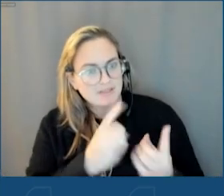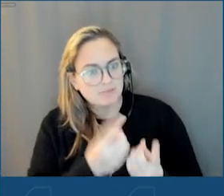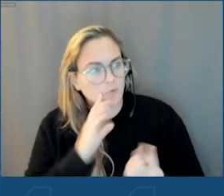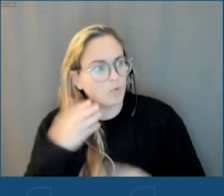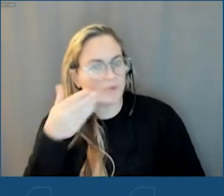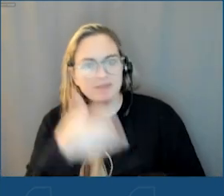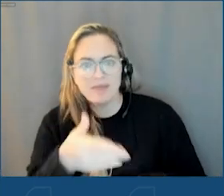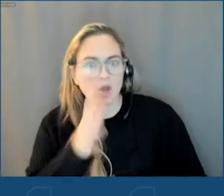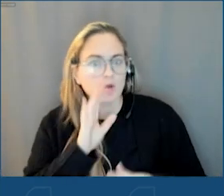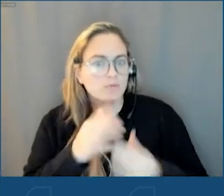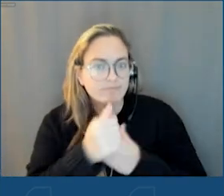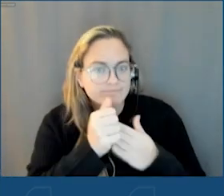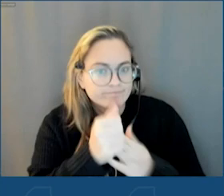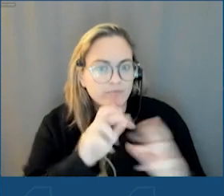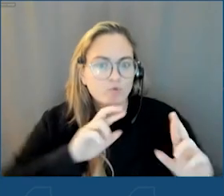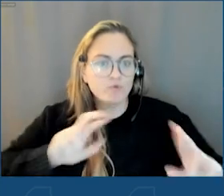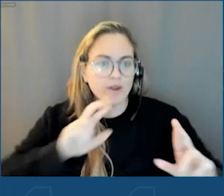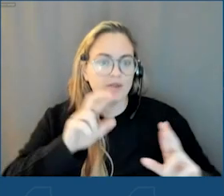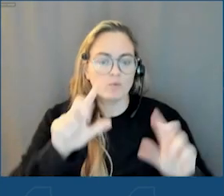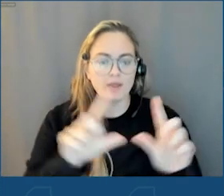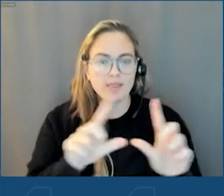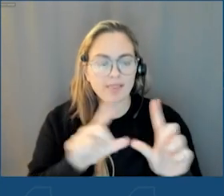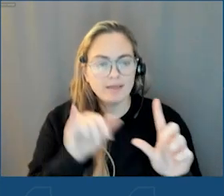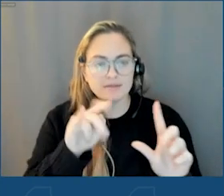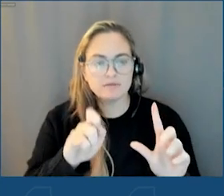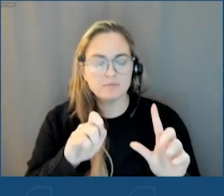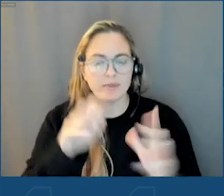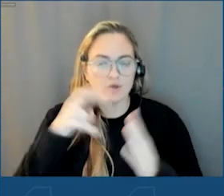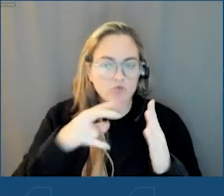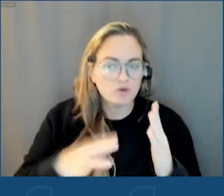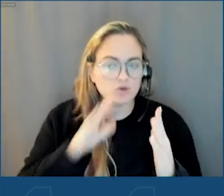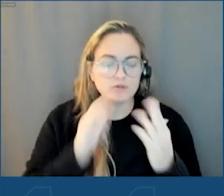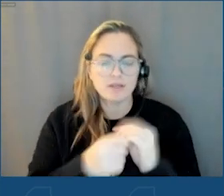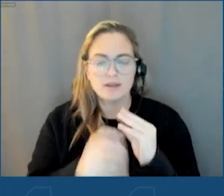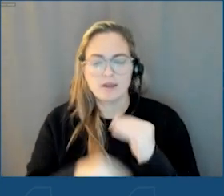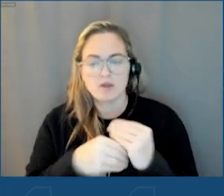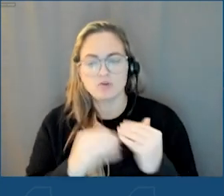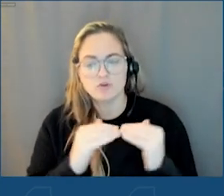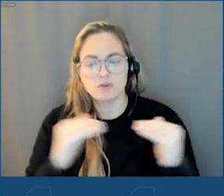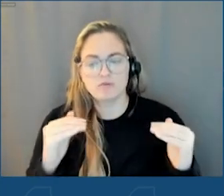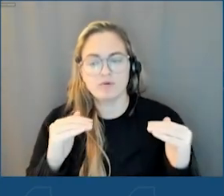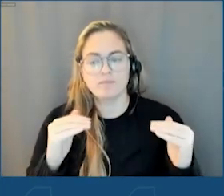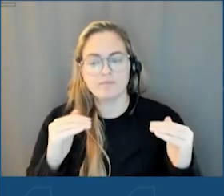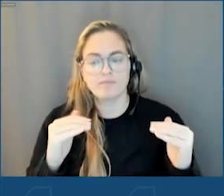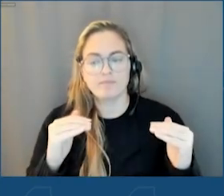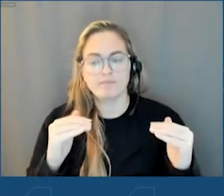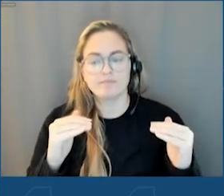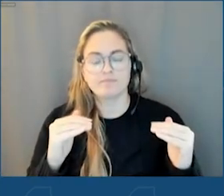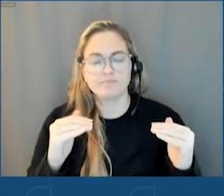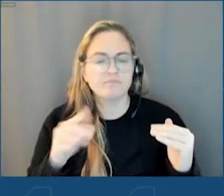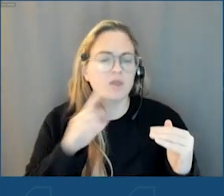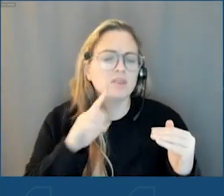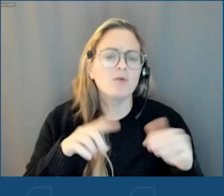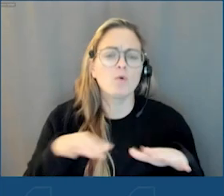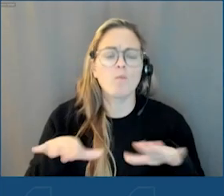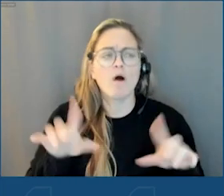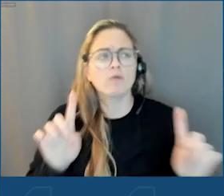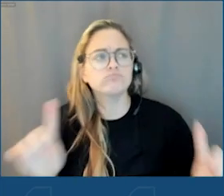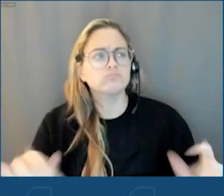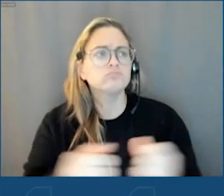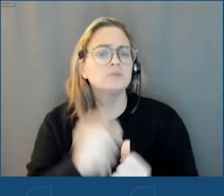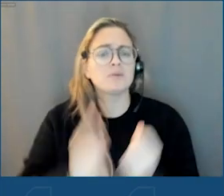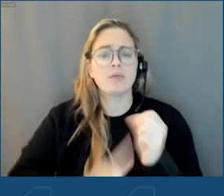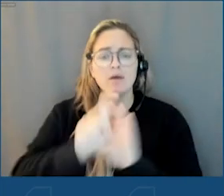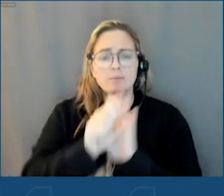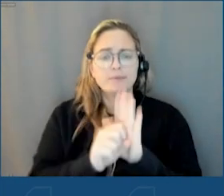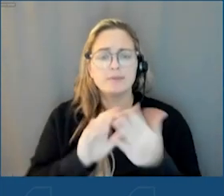nimble. They'll come in with license plate readers. They'll come in with any extra levels of enforcement. They'll literally walk the streets as we did in some of our upstate communities